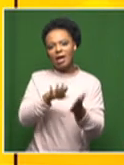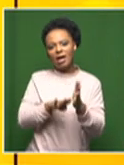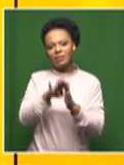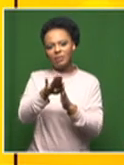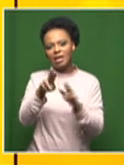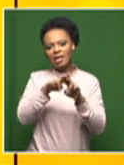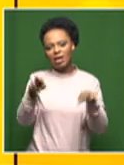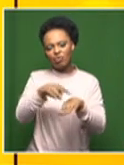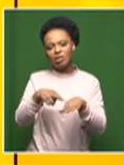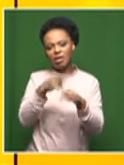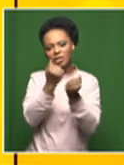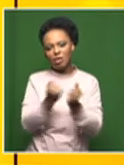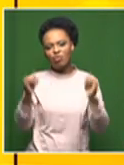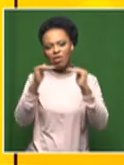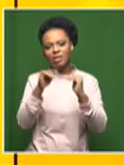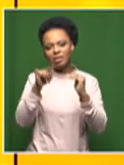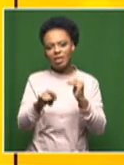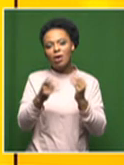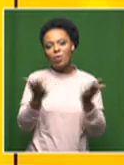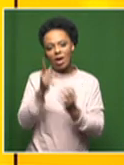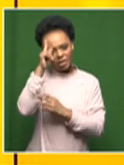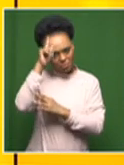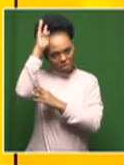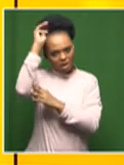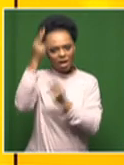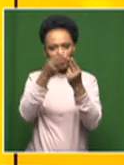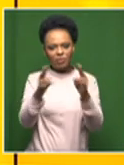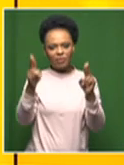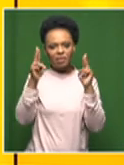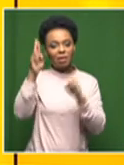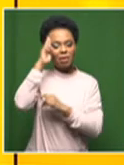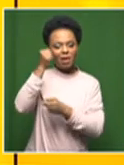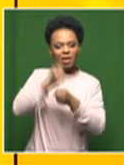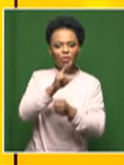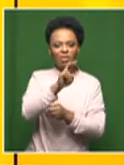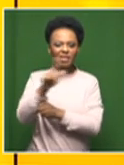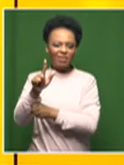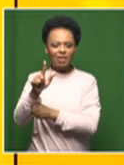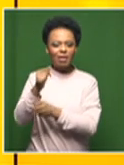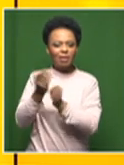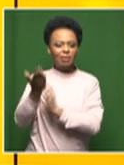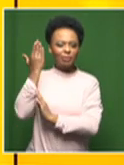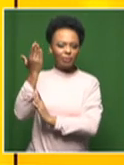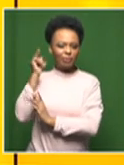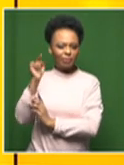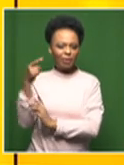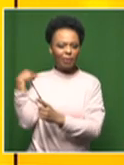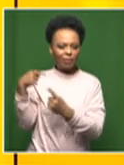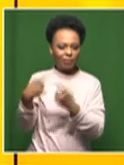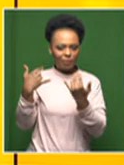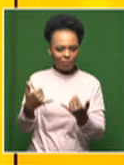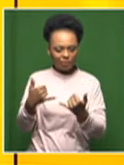at Nelson Mandela University. And we were just reflecting there on 27 years of democracy in South Africa as part of